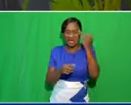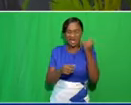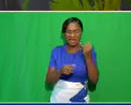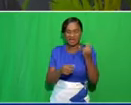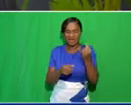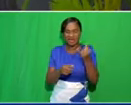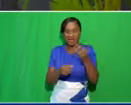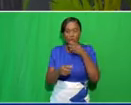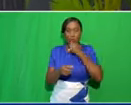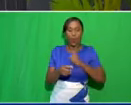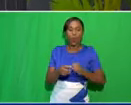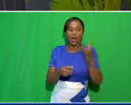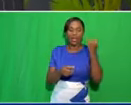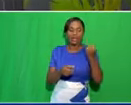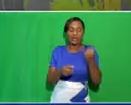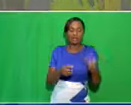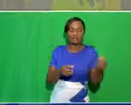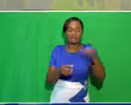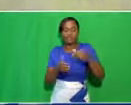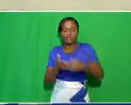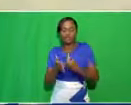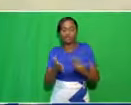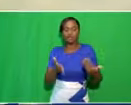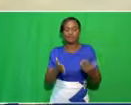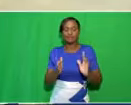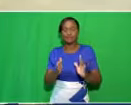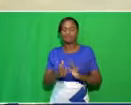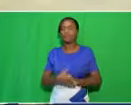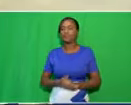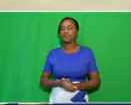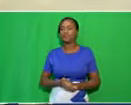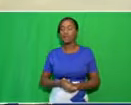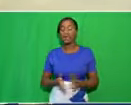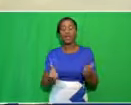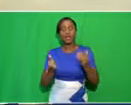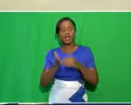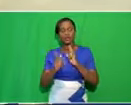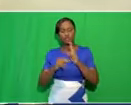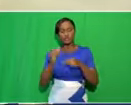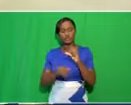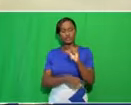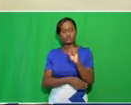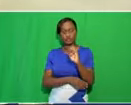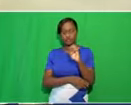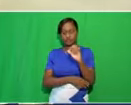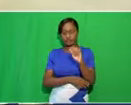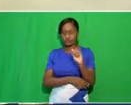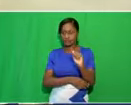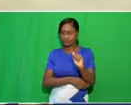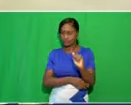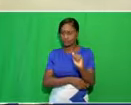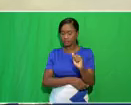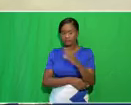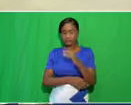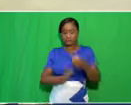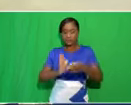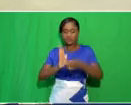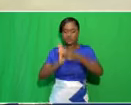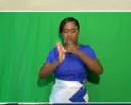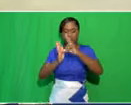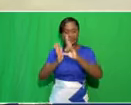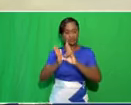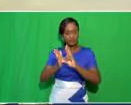wine into it. Thank you very much. I want to come back to the SEA and in terms of the context of the review of the